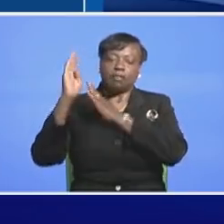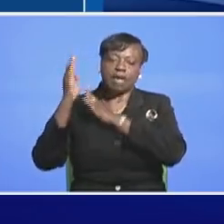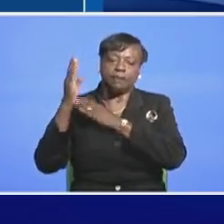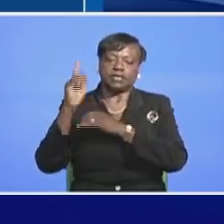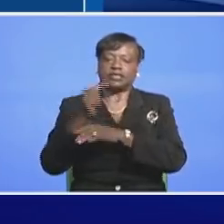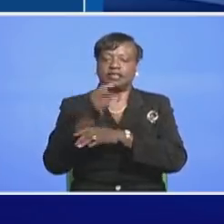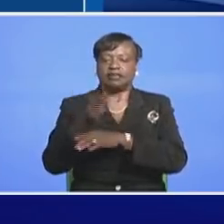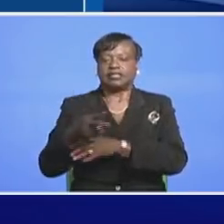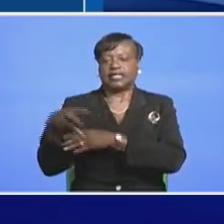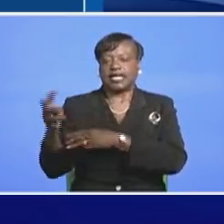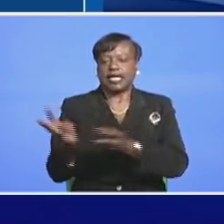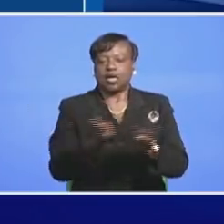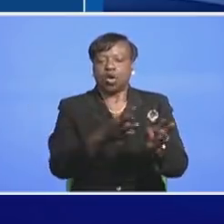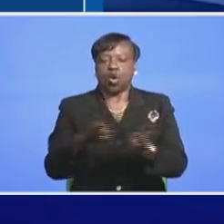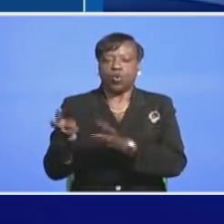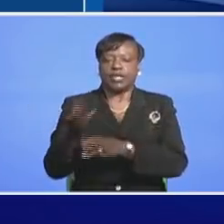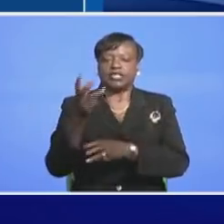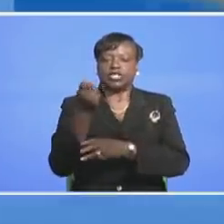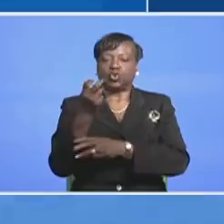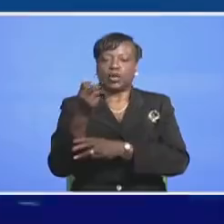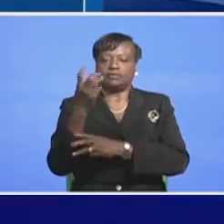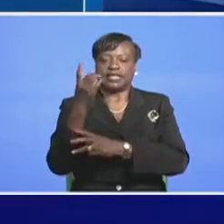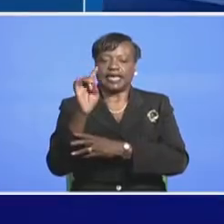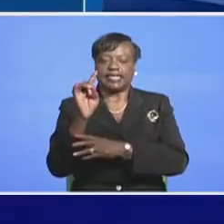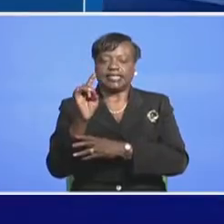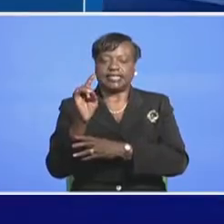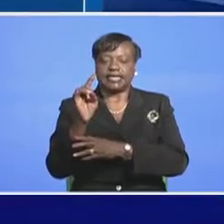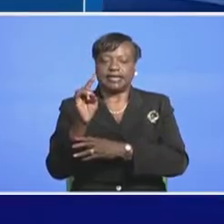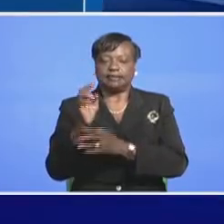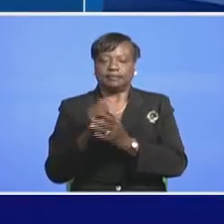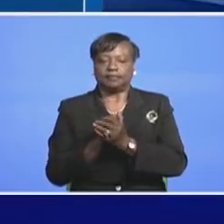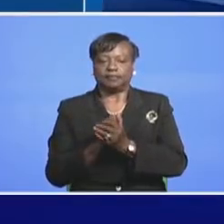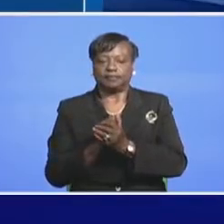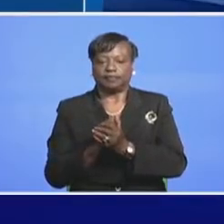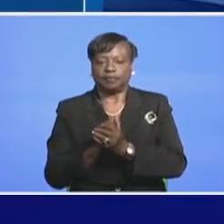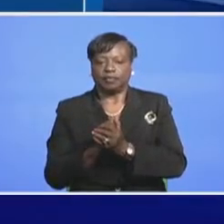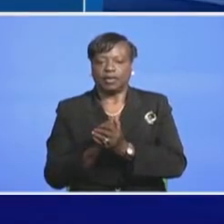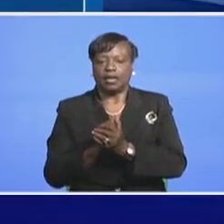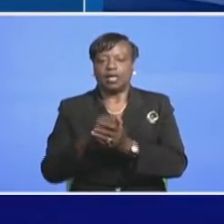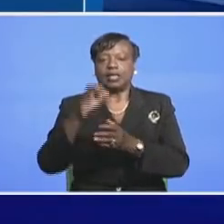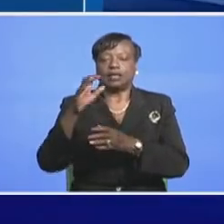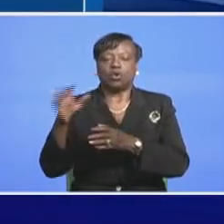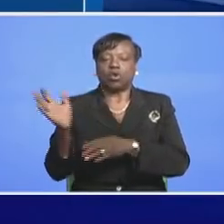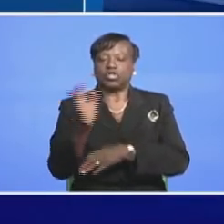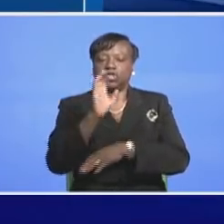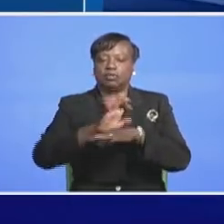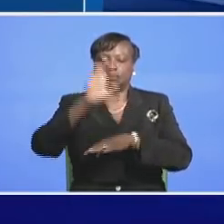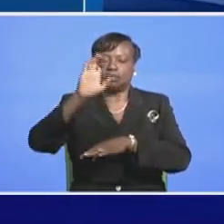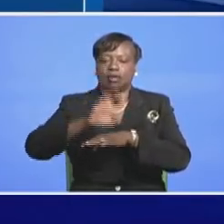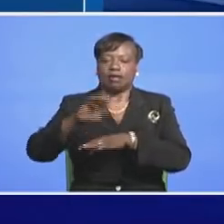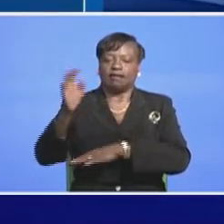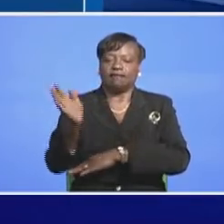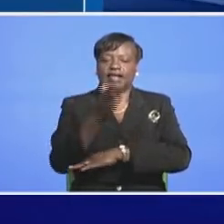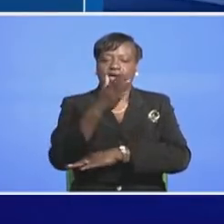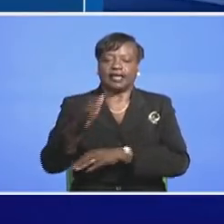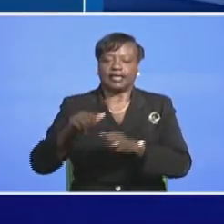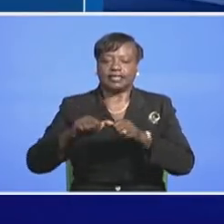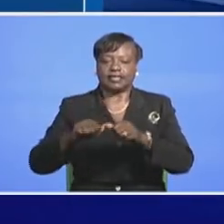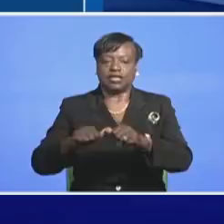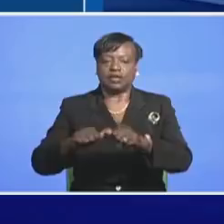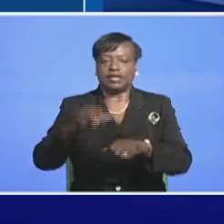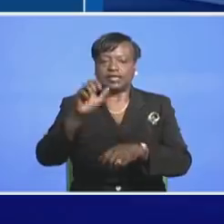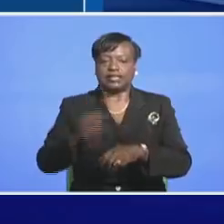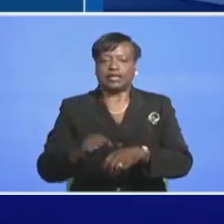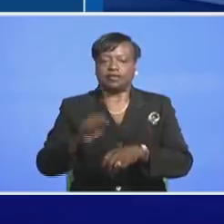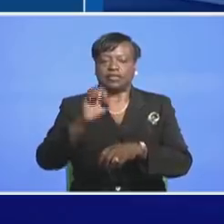southeast 12 to 18 knots. Wave heights 3 to 6 feet. And caution flags continue for the southeast Bahamas as the winds will be southeast at